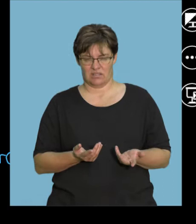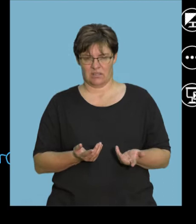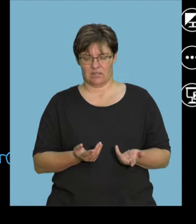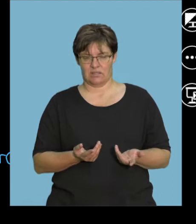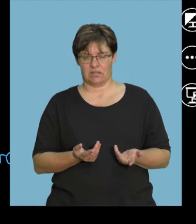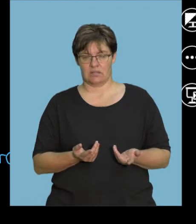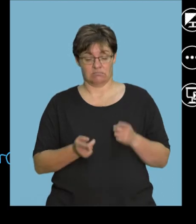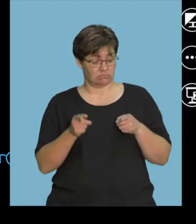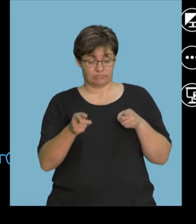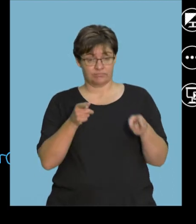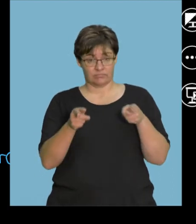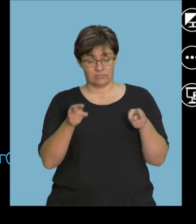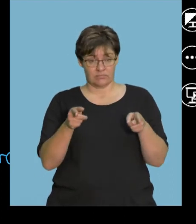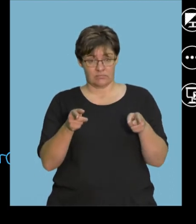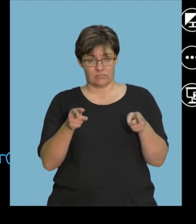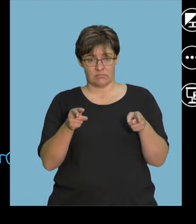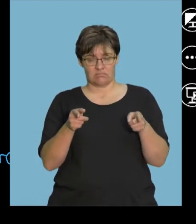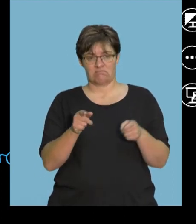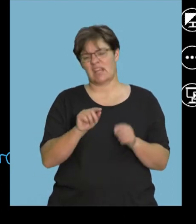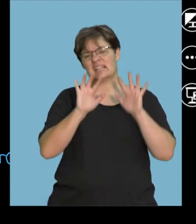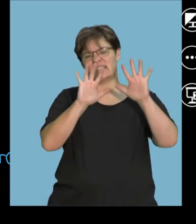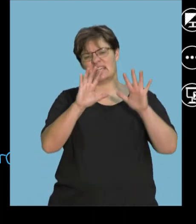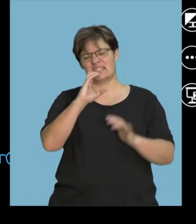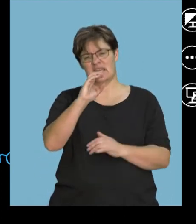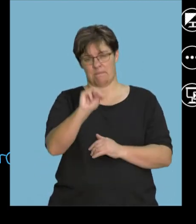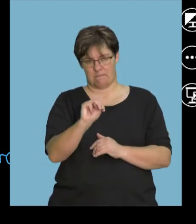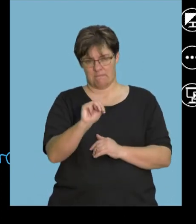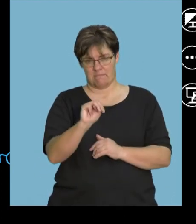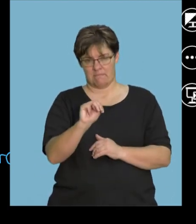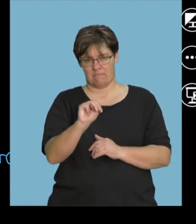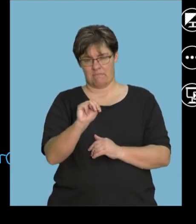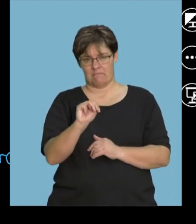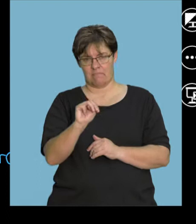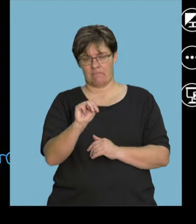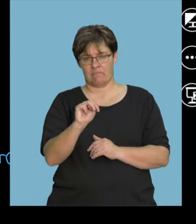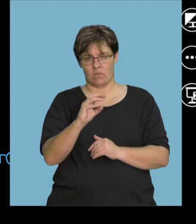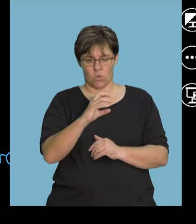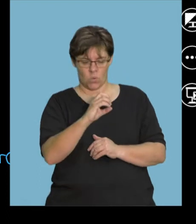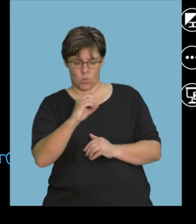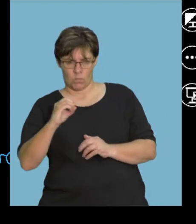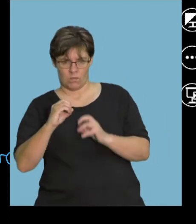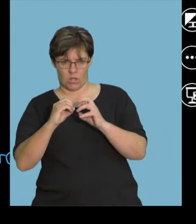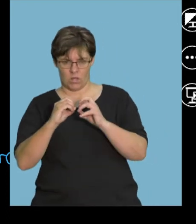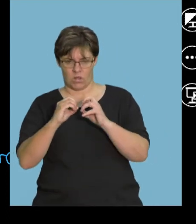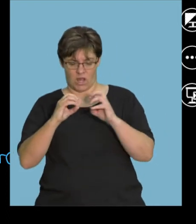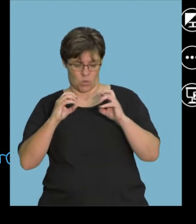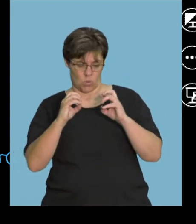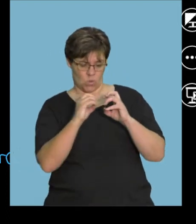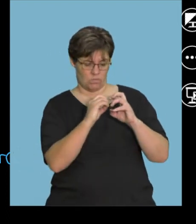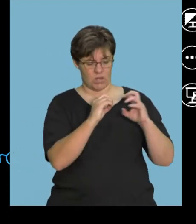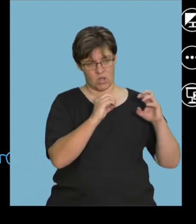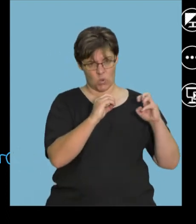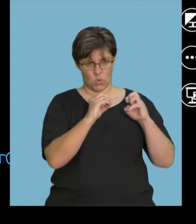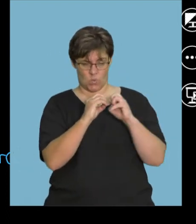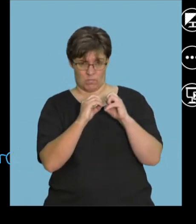the same magnets were at a distance 10 centimeters, they would exert a force of attraction on each other of certain